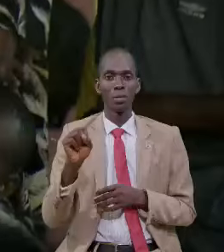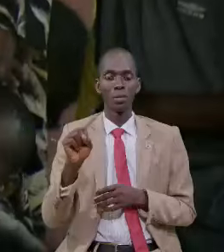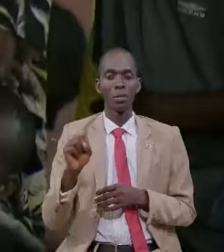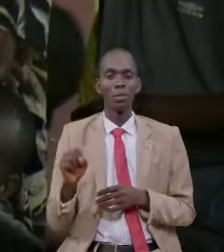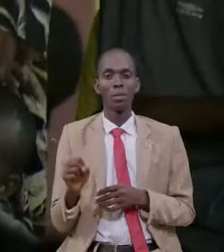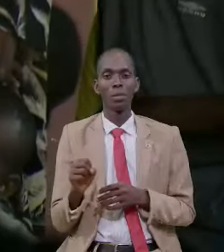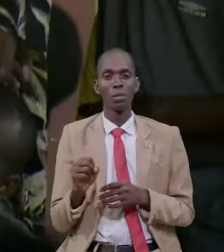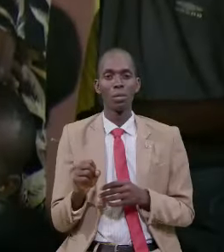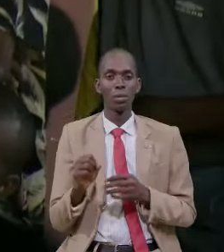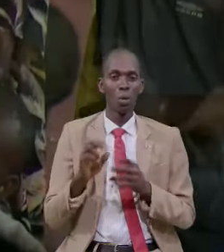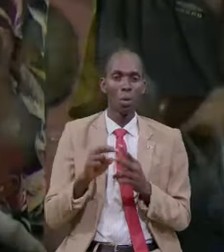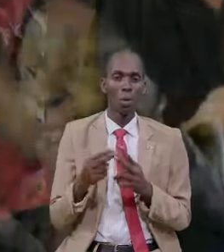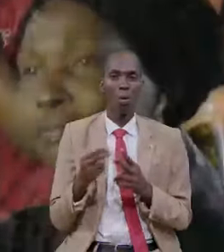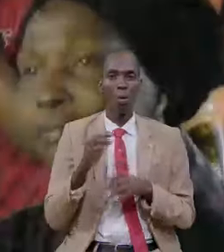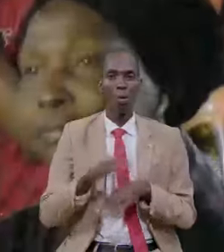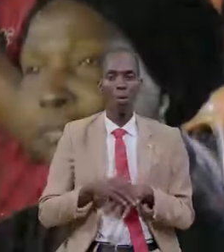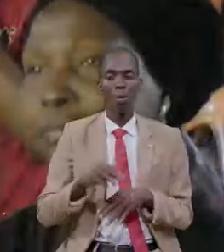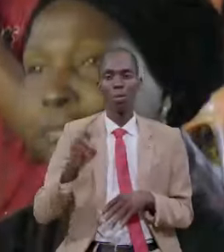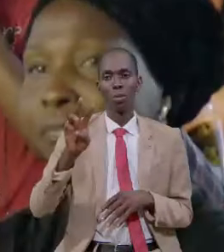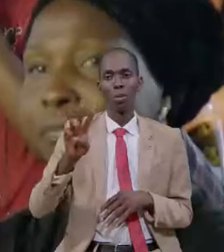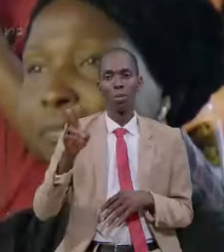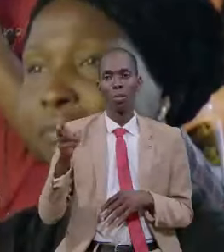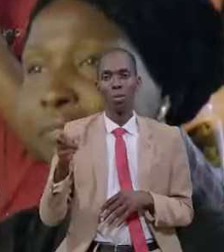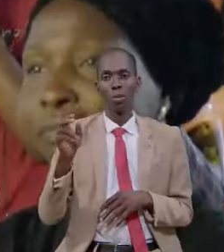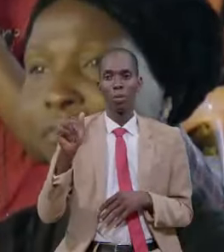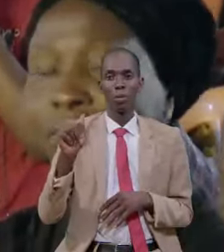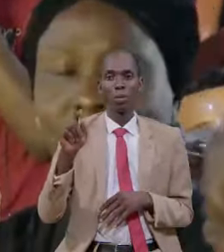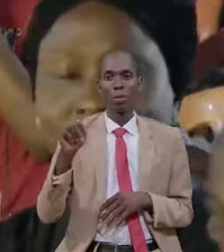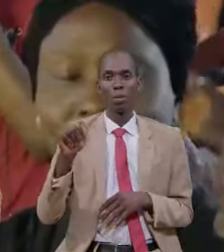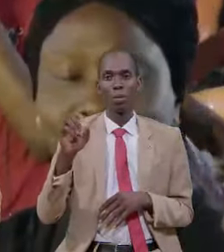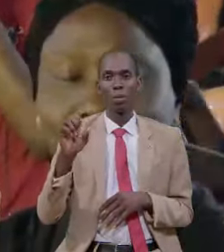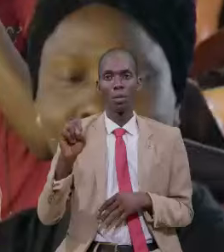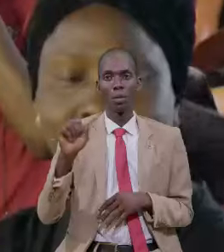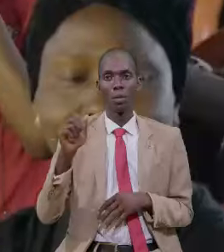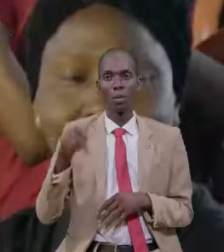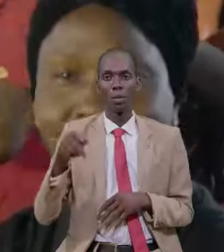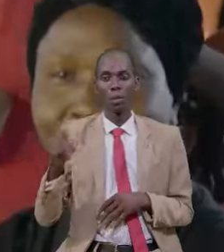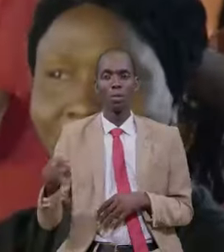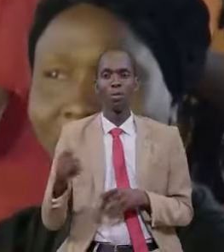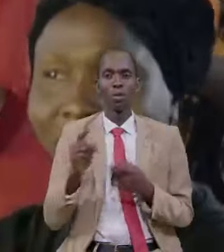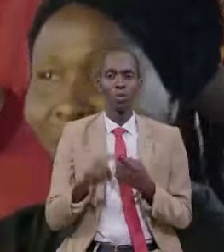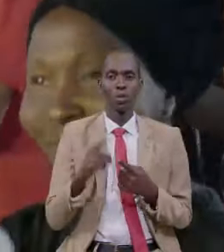WhatsApp to this number I'll be reading out now.